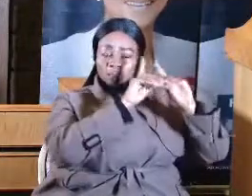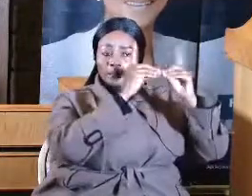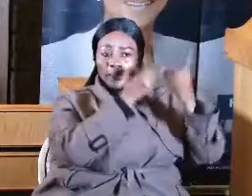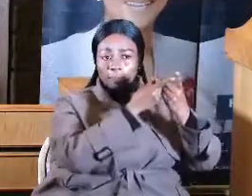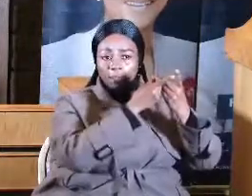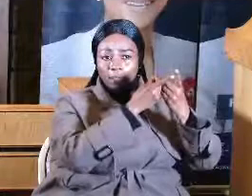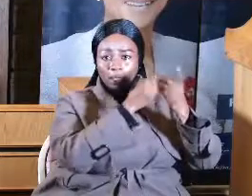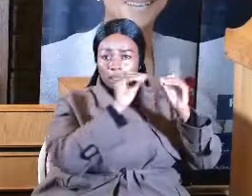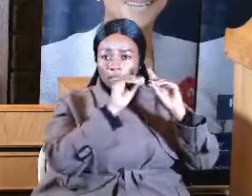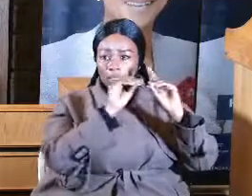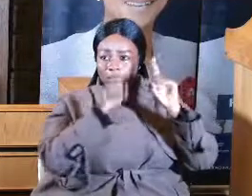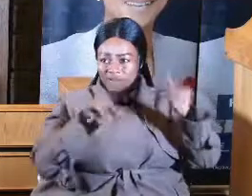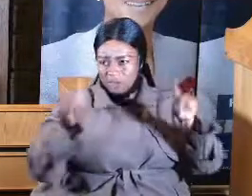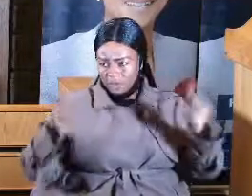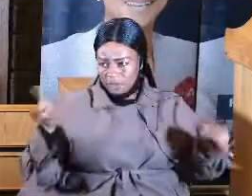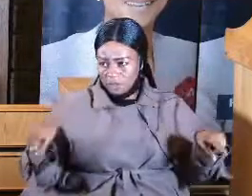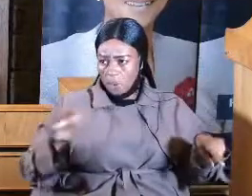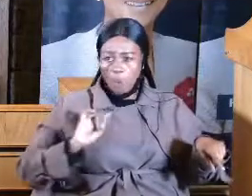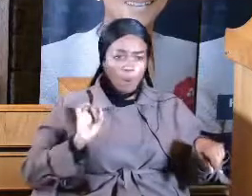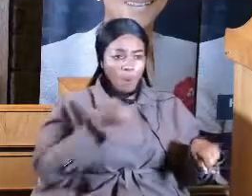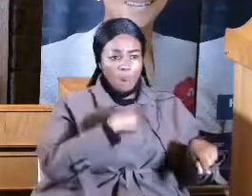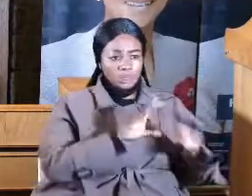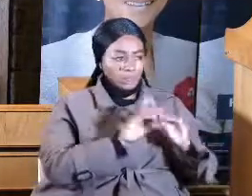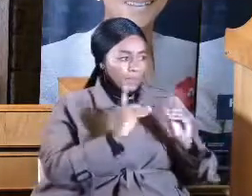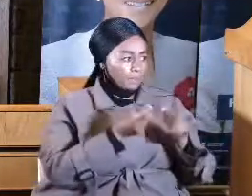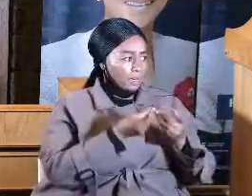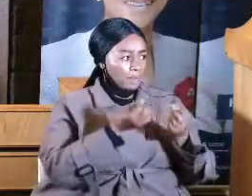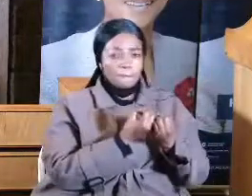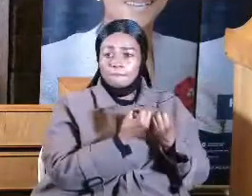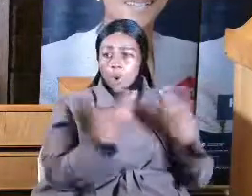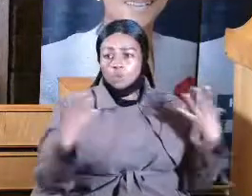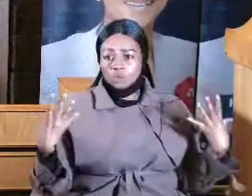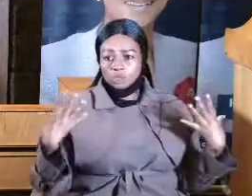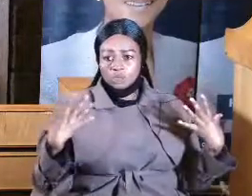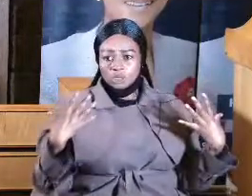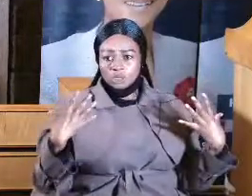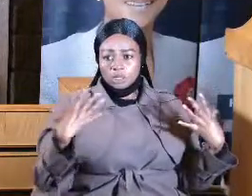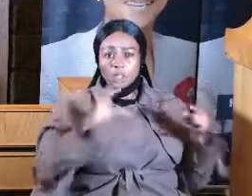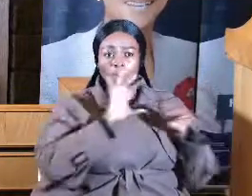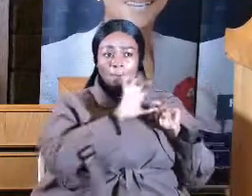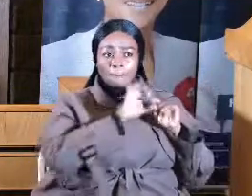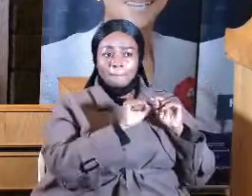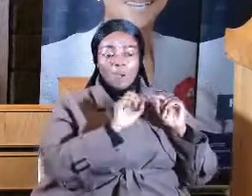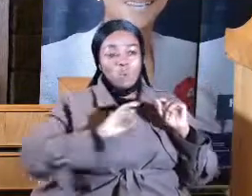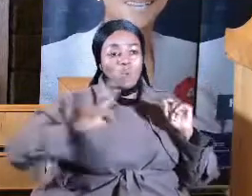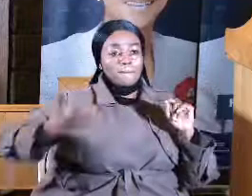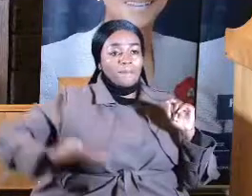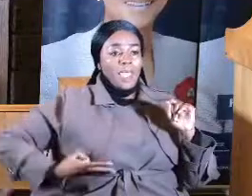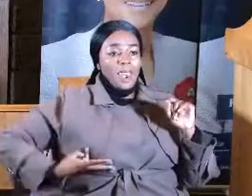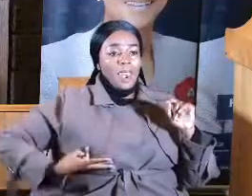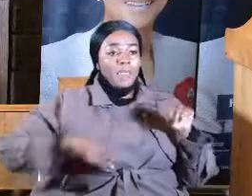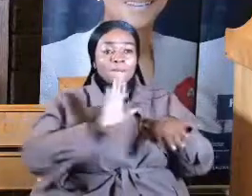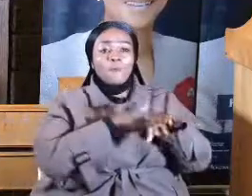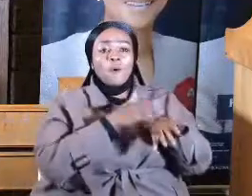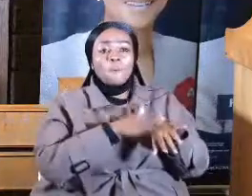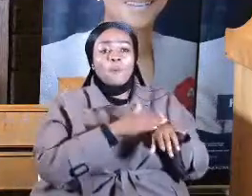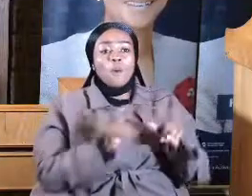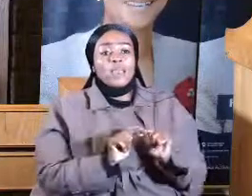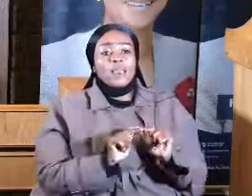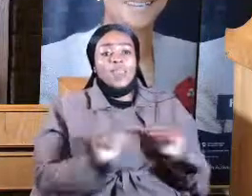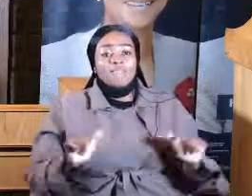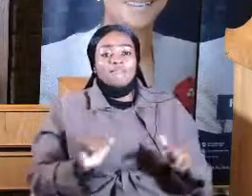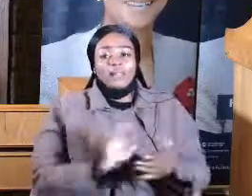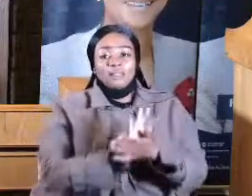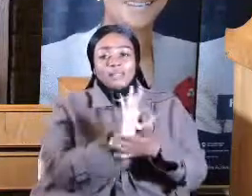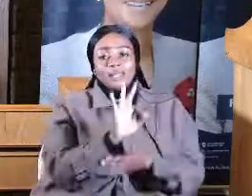say all the departments, most of the departments, will find that women are more in the level